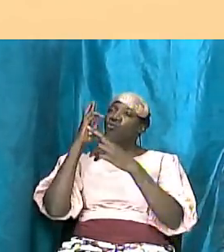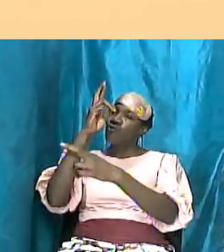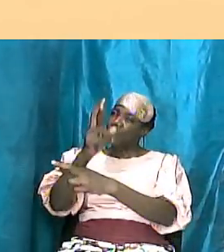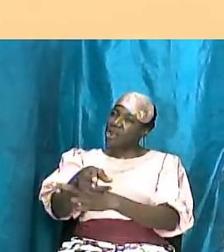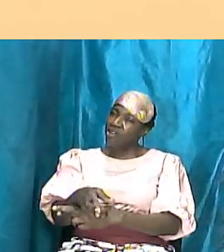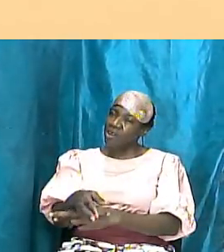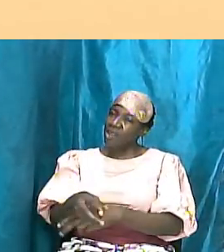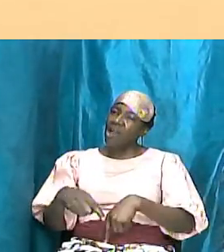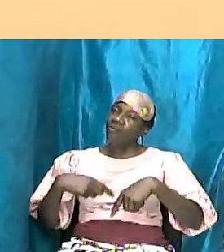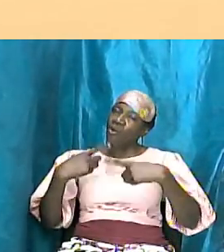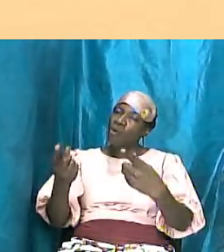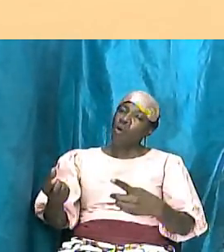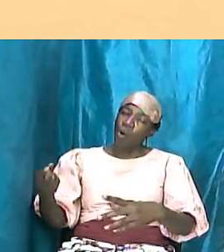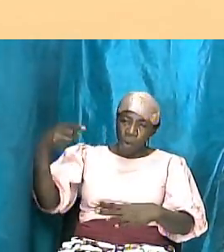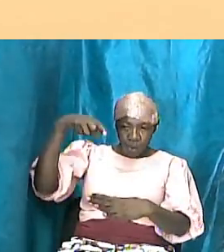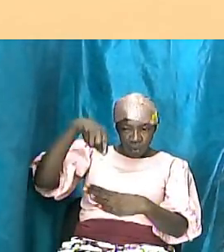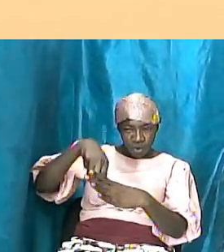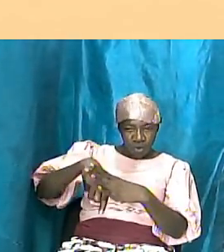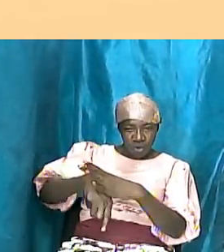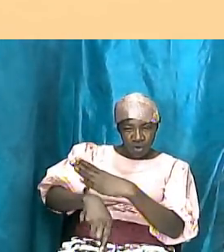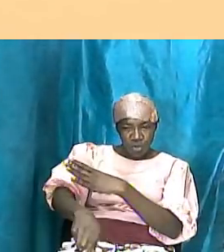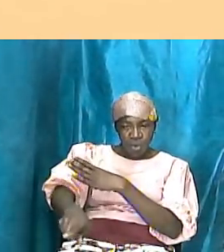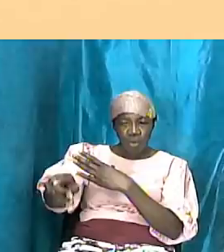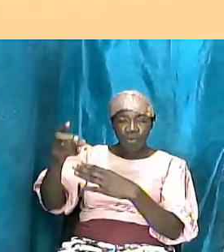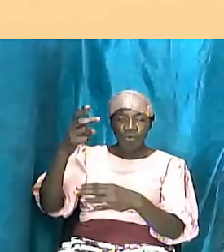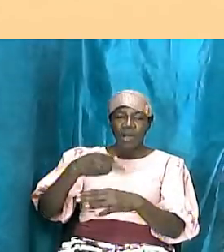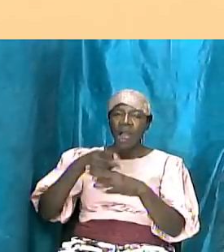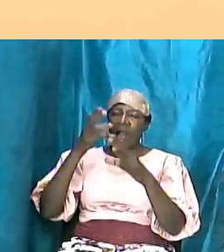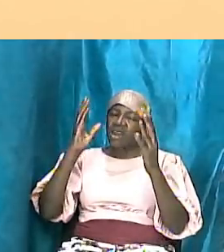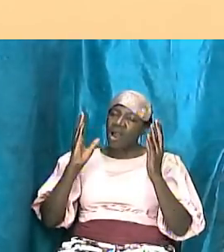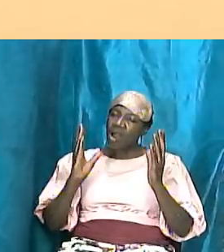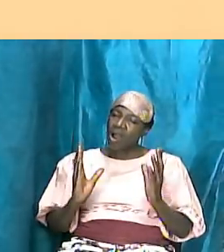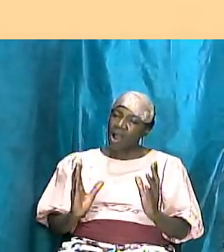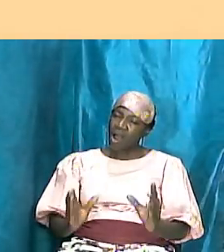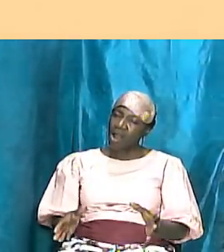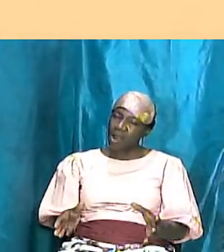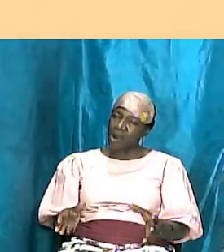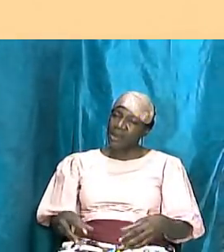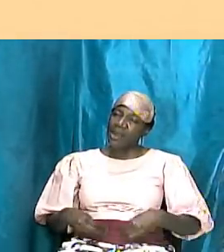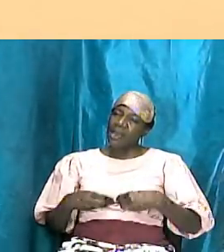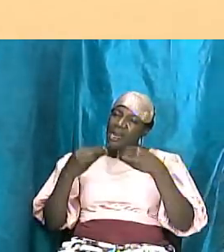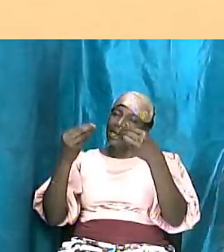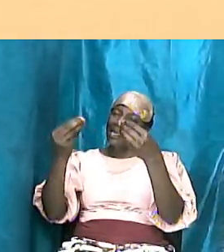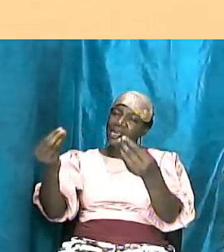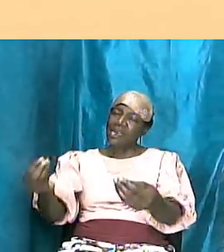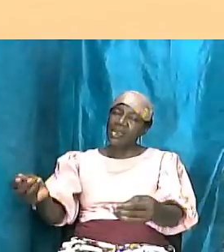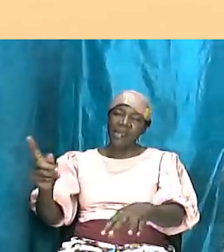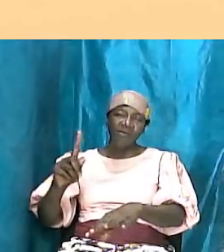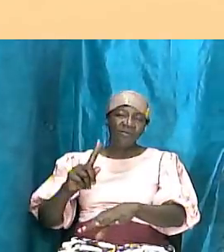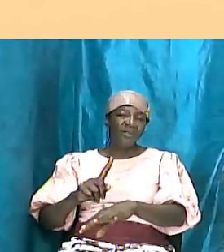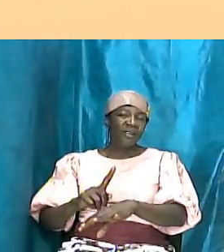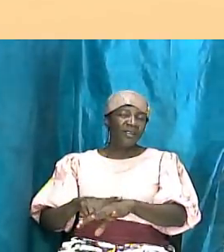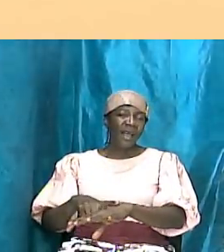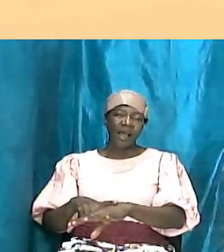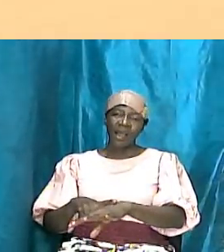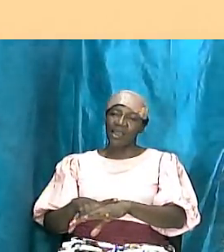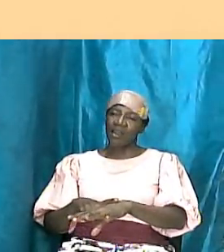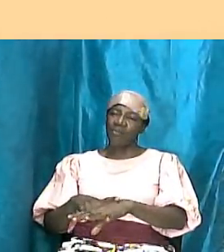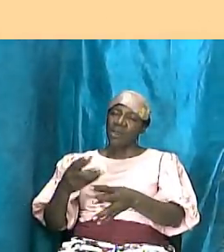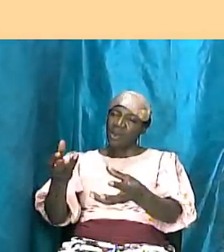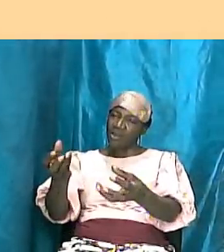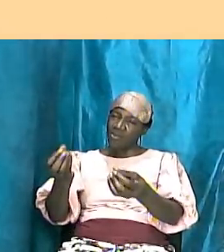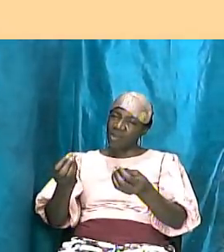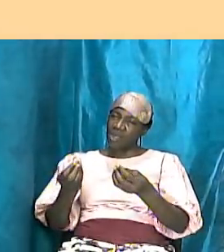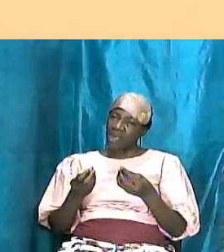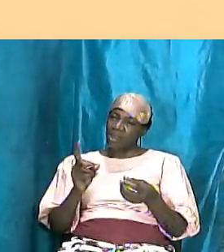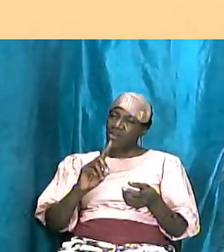you know, we are going to have to toil hard, and we are going to have to give time to getting to